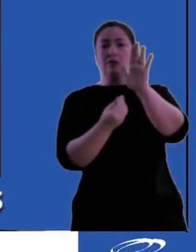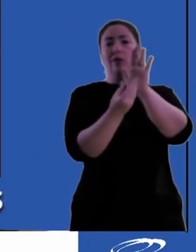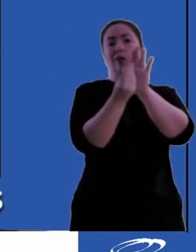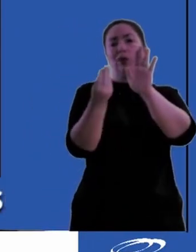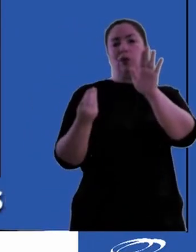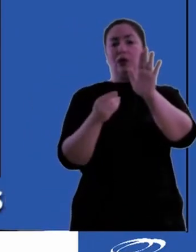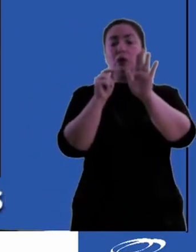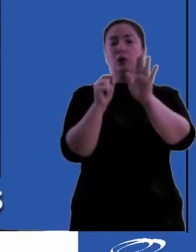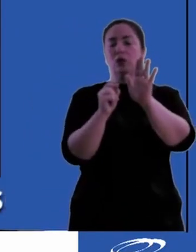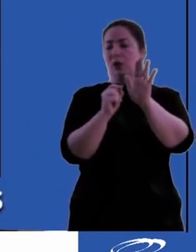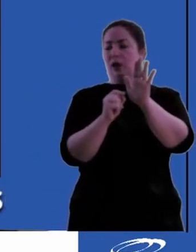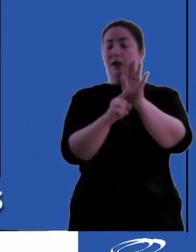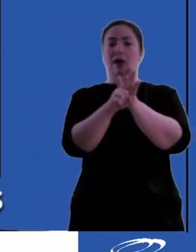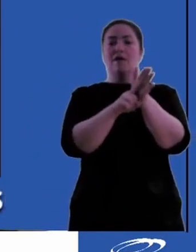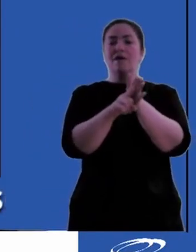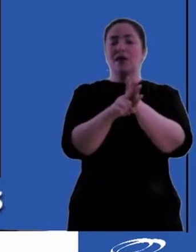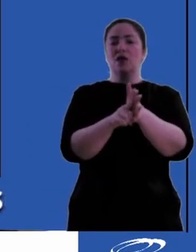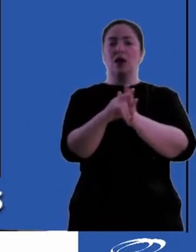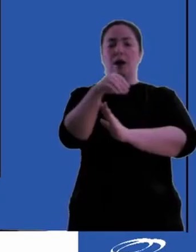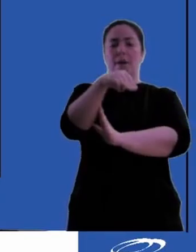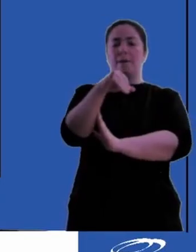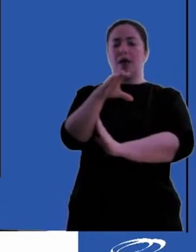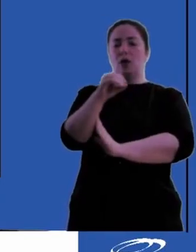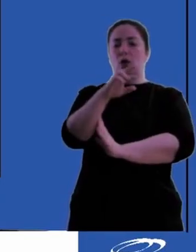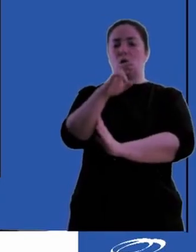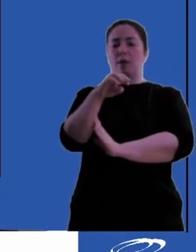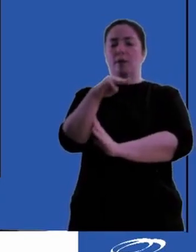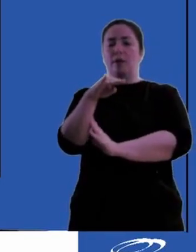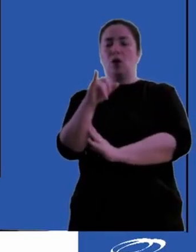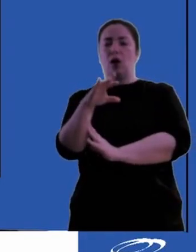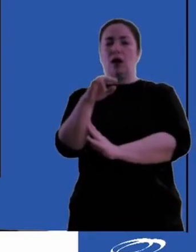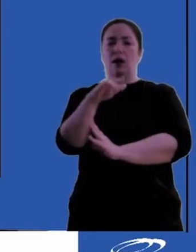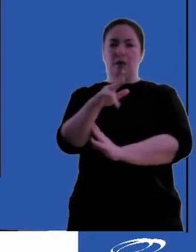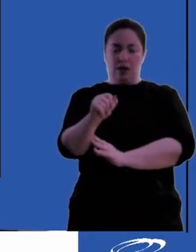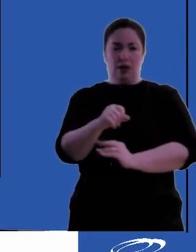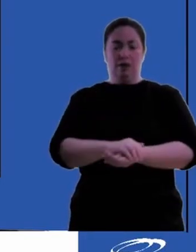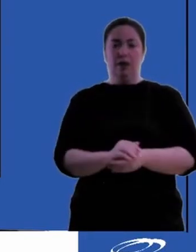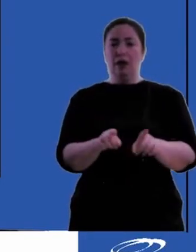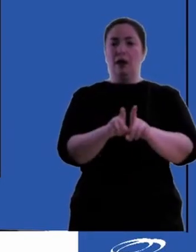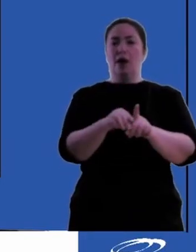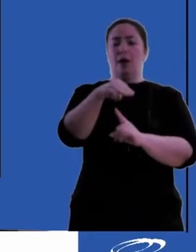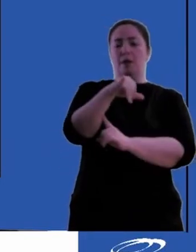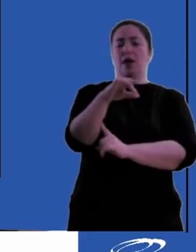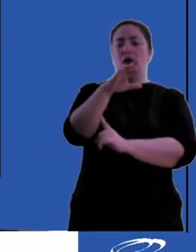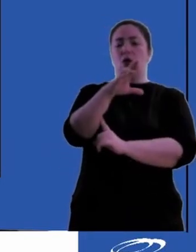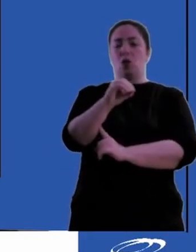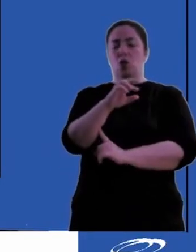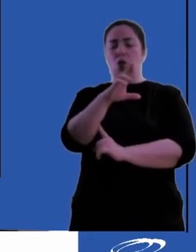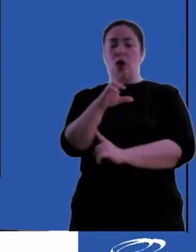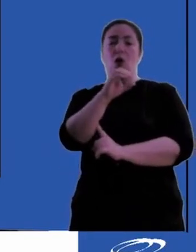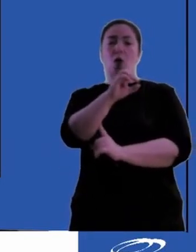mind. And that includes both members of the Enterobacterales, such as Escherichia coli or Klebsiella pneumoniae, and